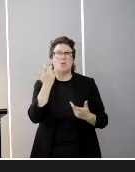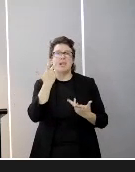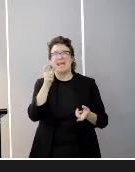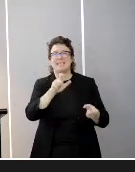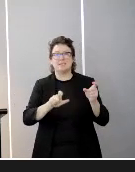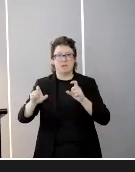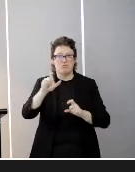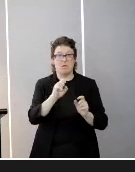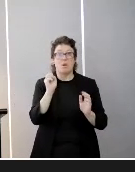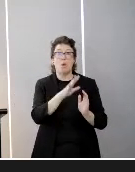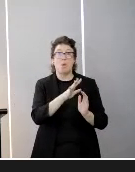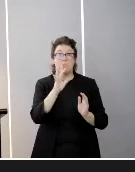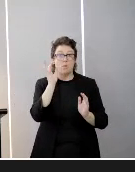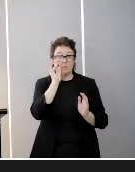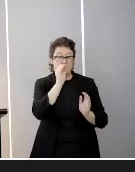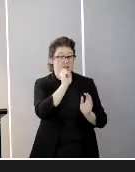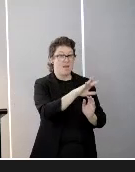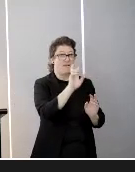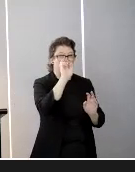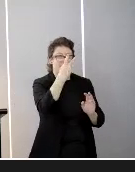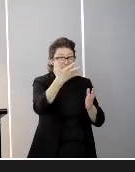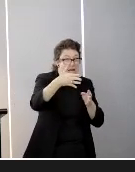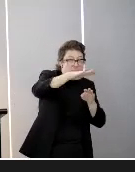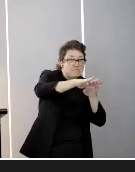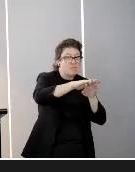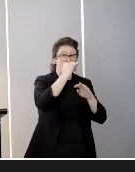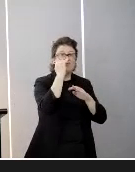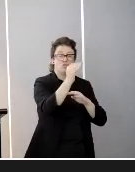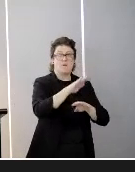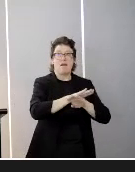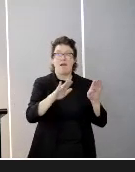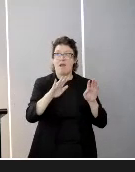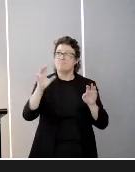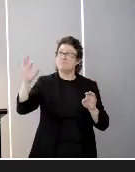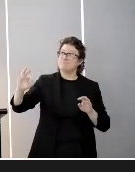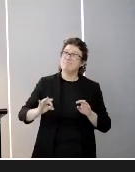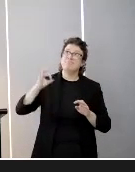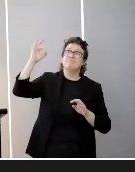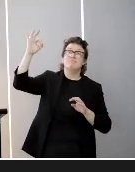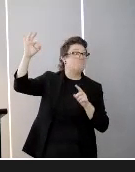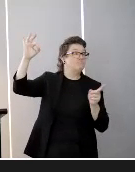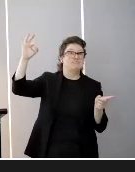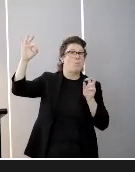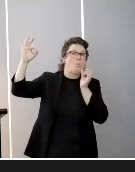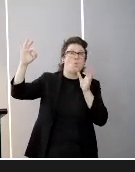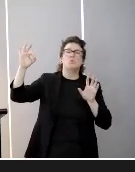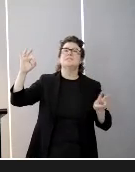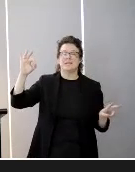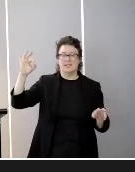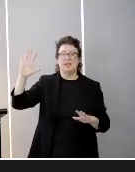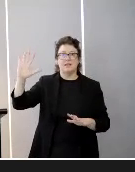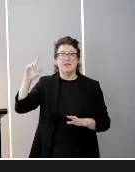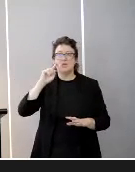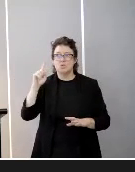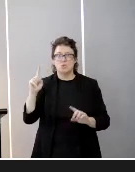the plant inside of a dark room that didn't have access to the light dark cycle, so the rising of the sun, setting of the sun, and saw